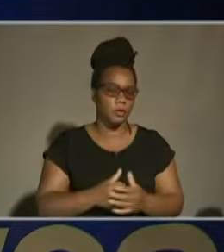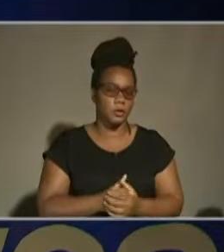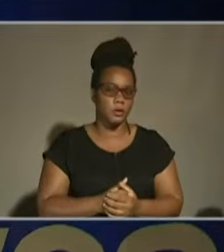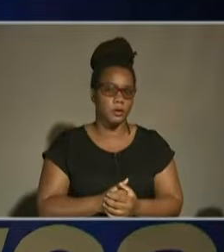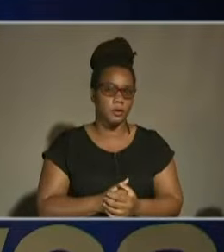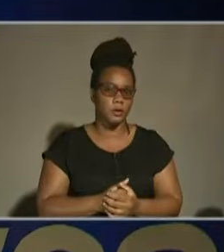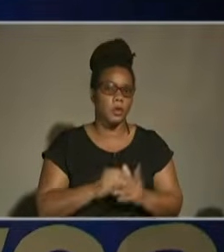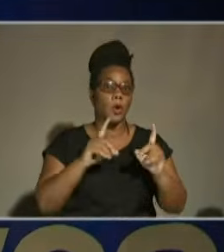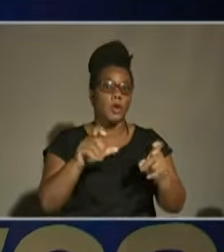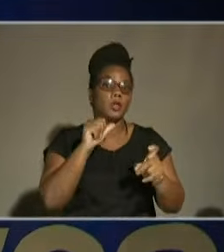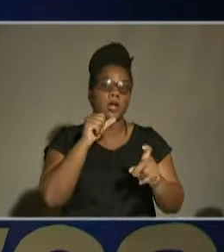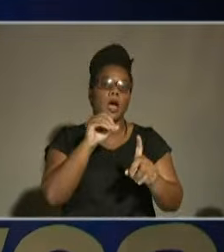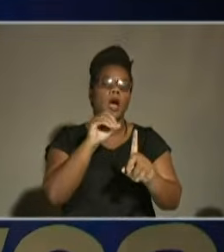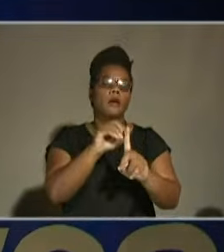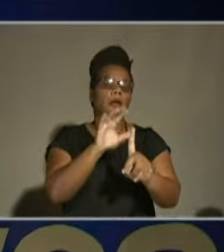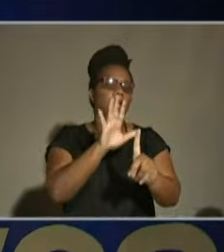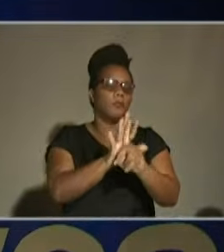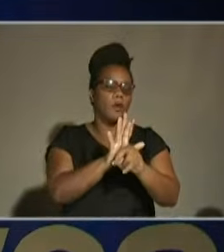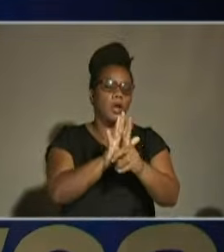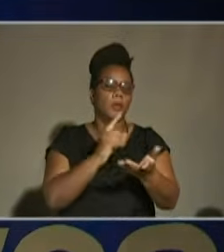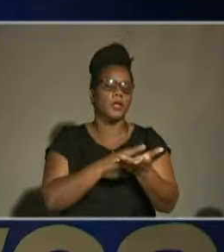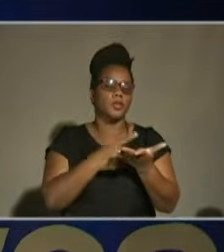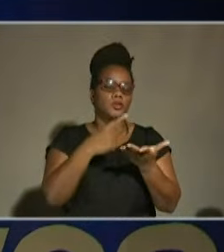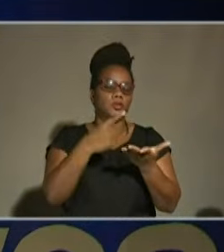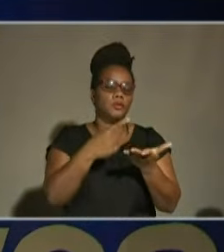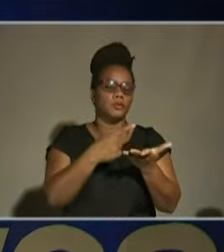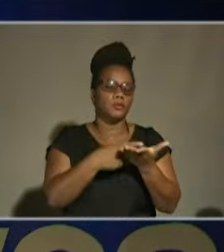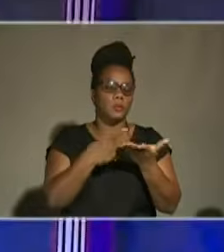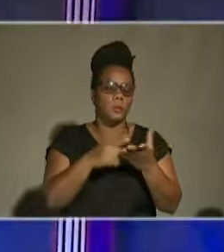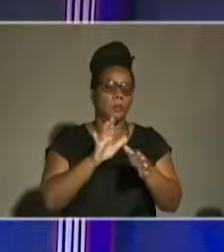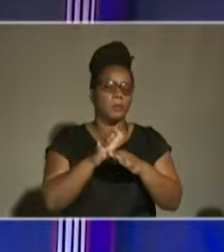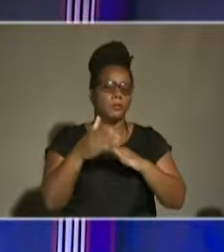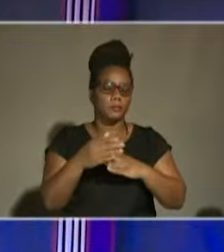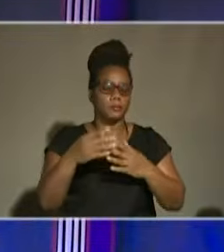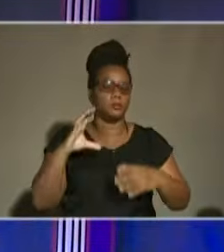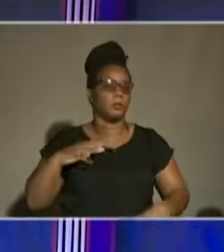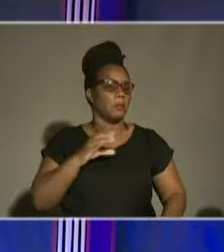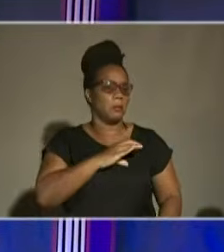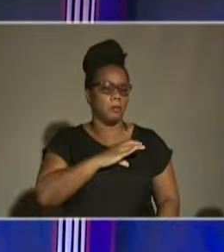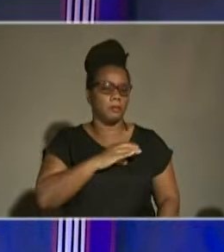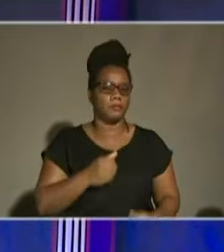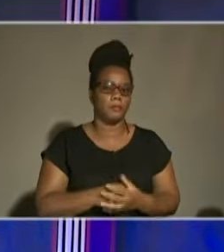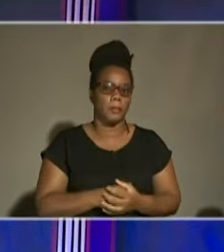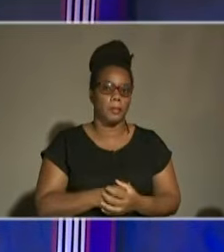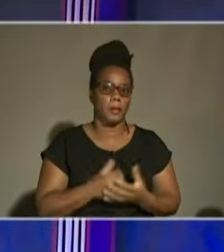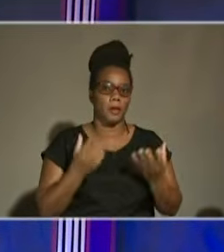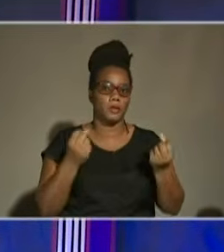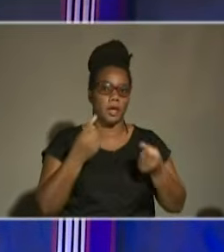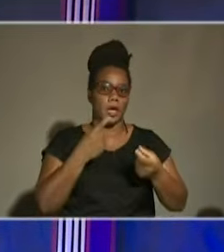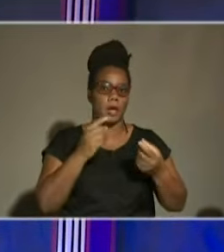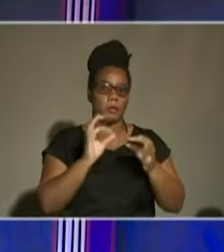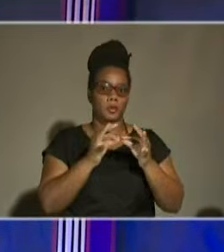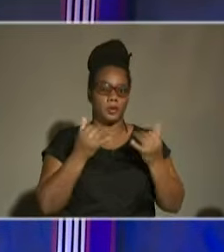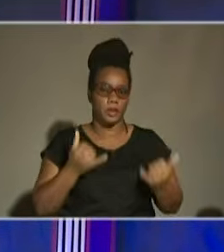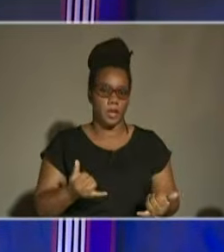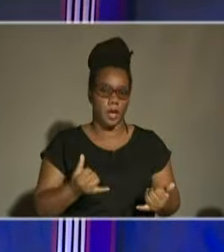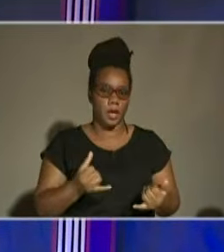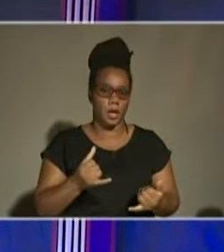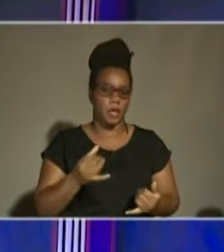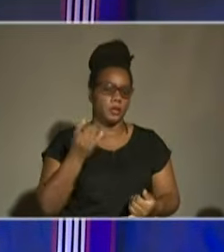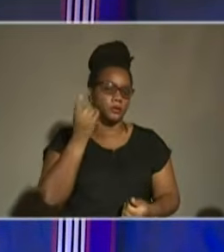not influenced by the Jamaica Debates Commission in any way. Our sign language interpreters tonight are